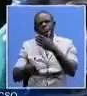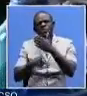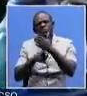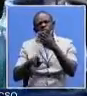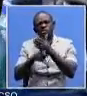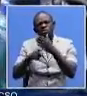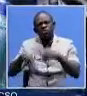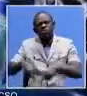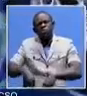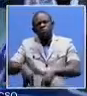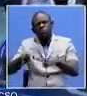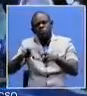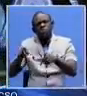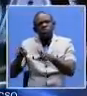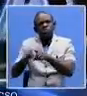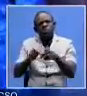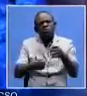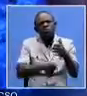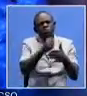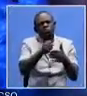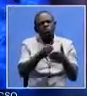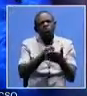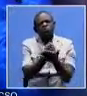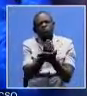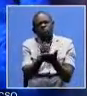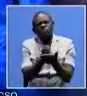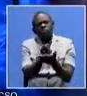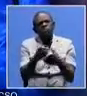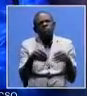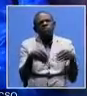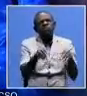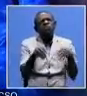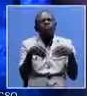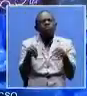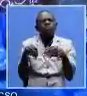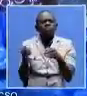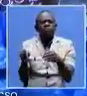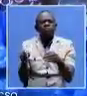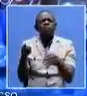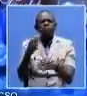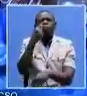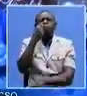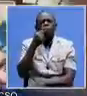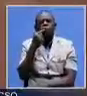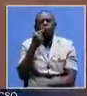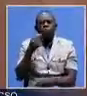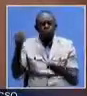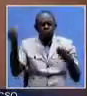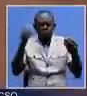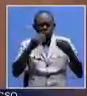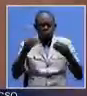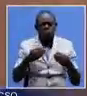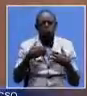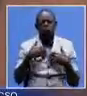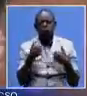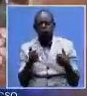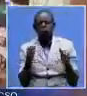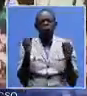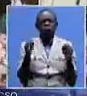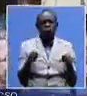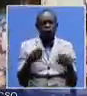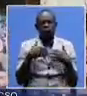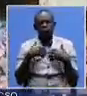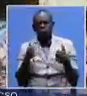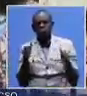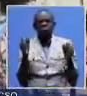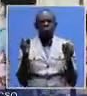business, mostly because the products marketed are said to have healing properties. However, according